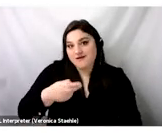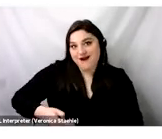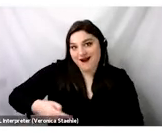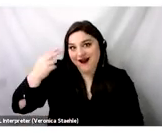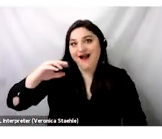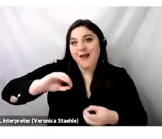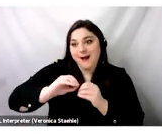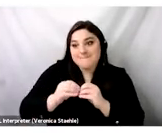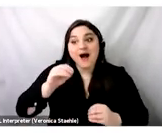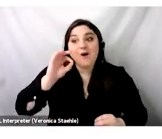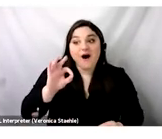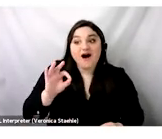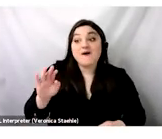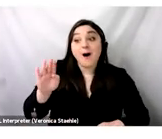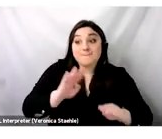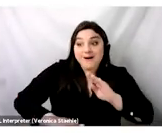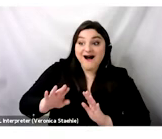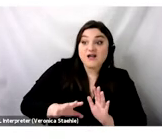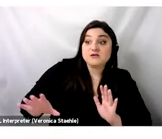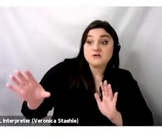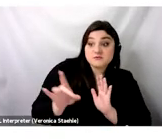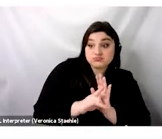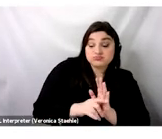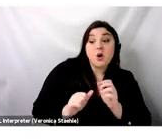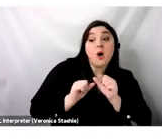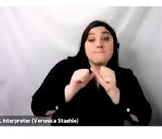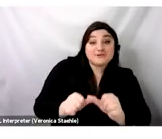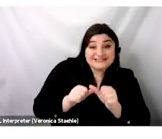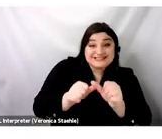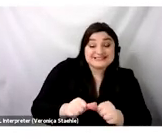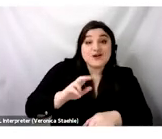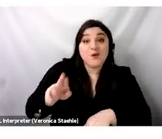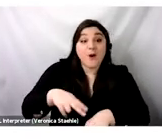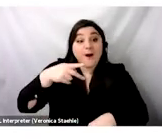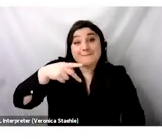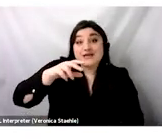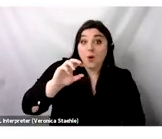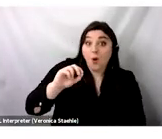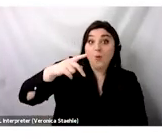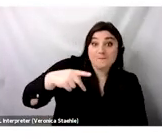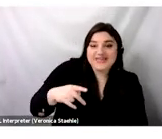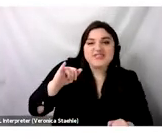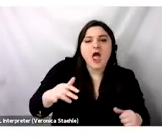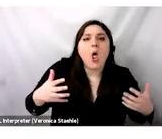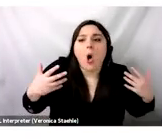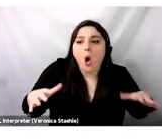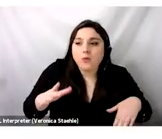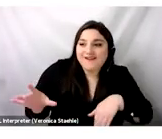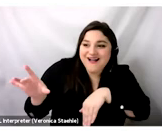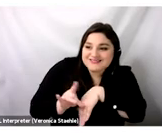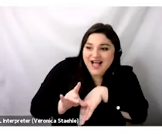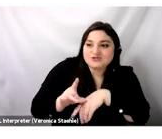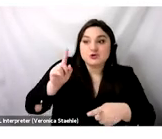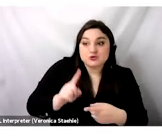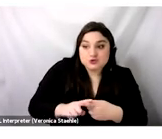of biomagnified persistent organic pollutants that have attached themselves to the plastics within the fish. So that's